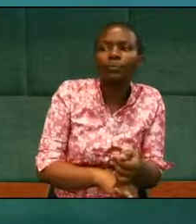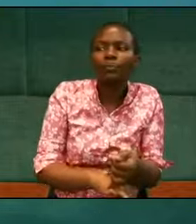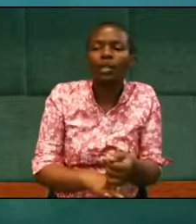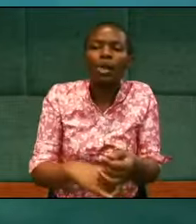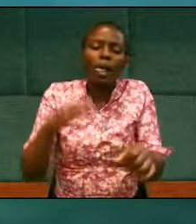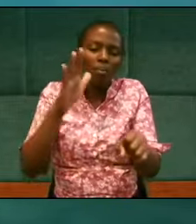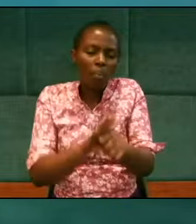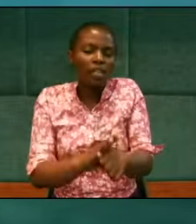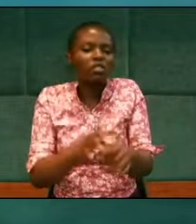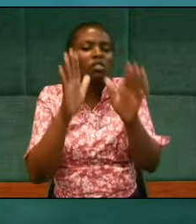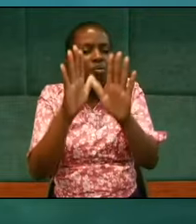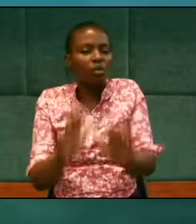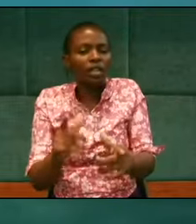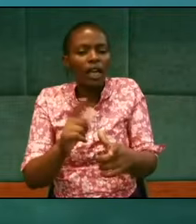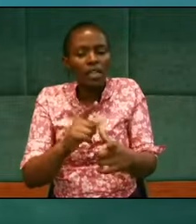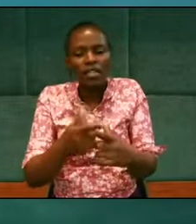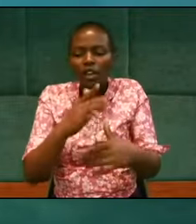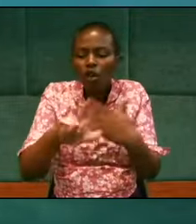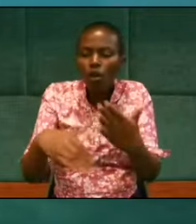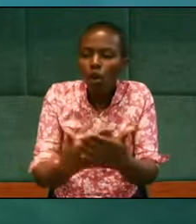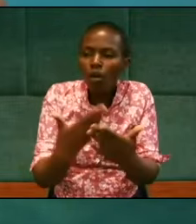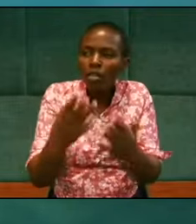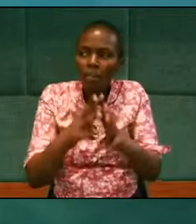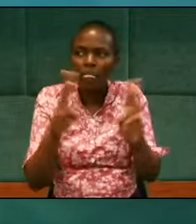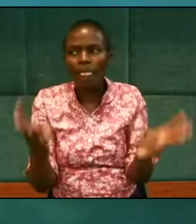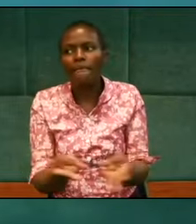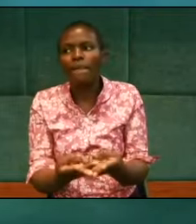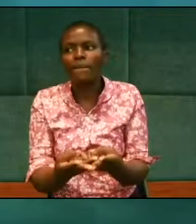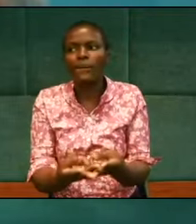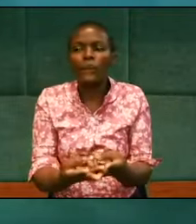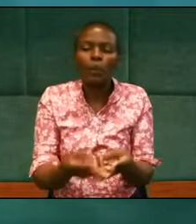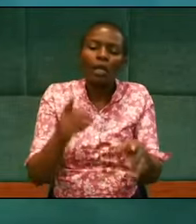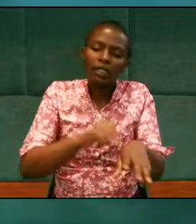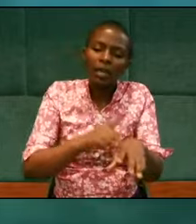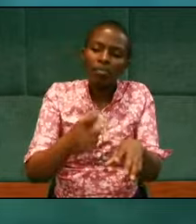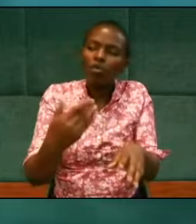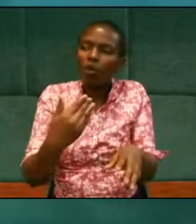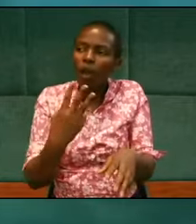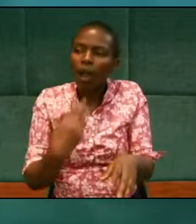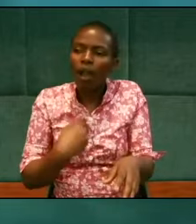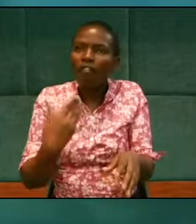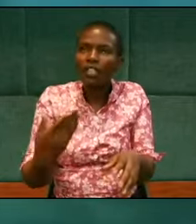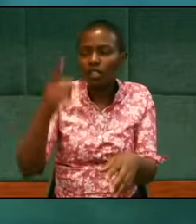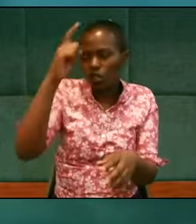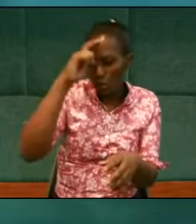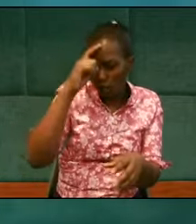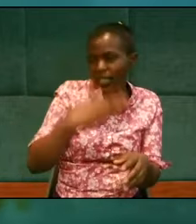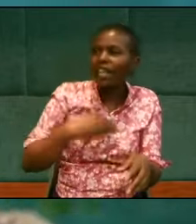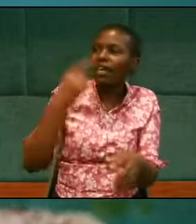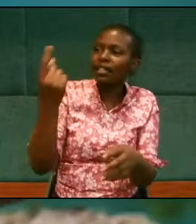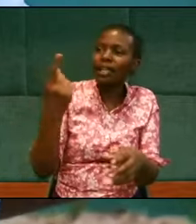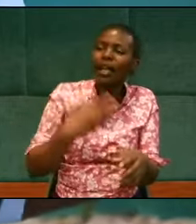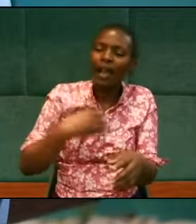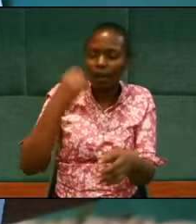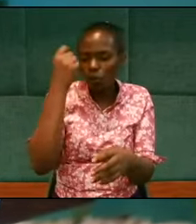a priority than you, the wife, he has a problem of lack of knowledge, understanding, and wisdom. You must become